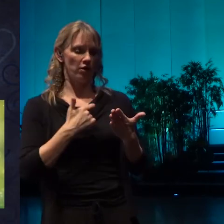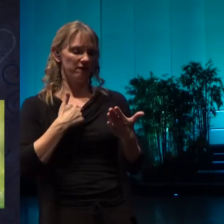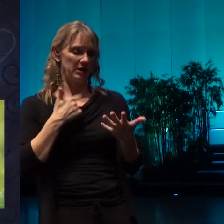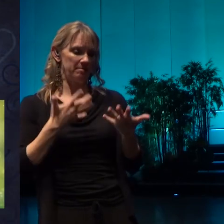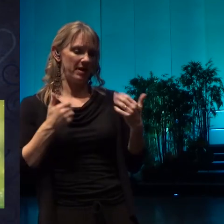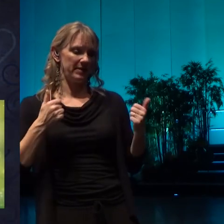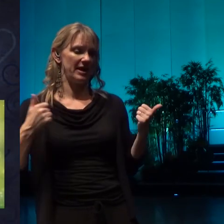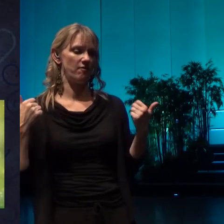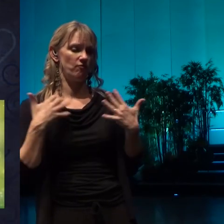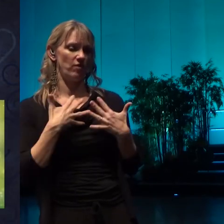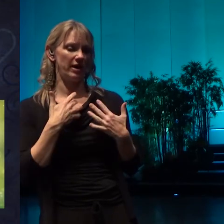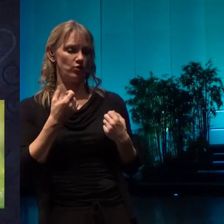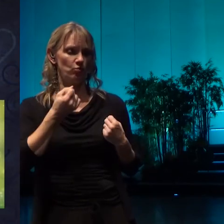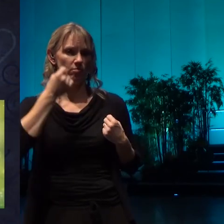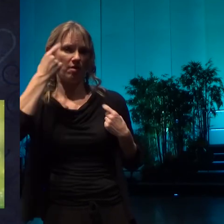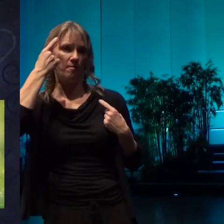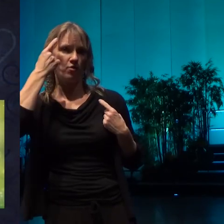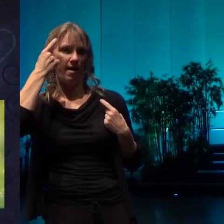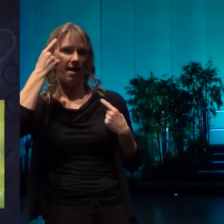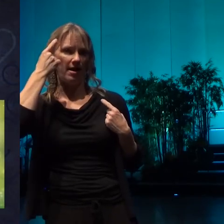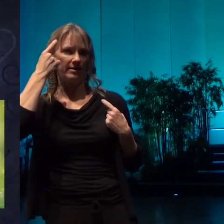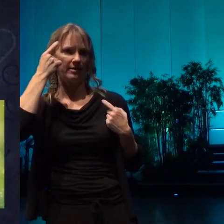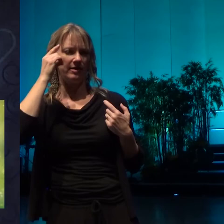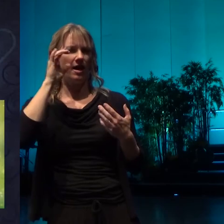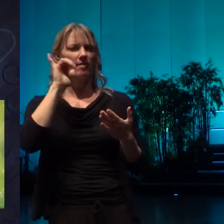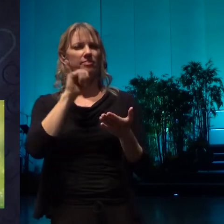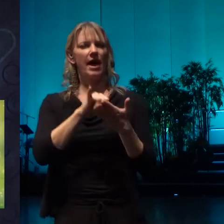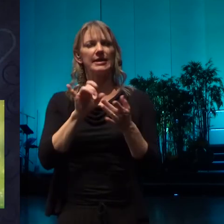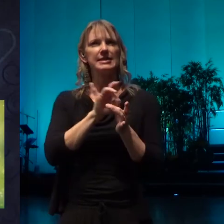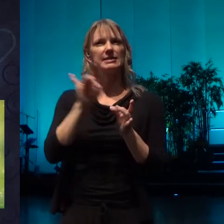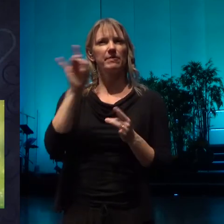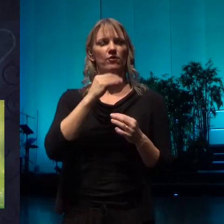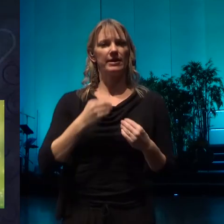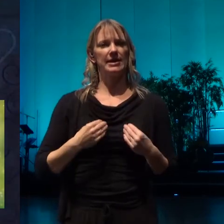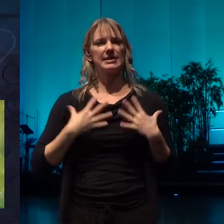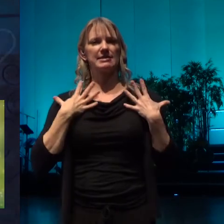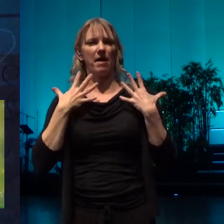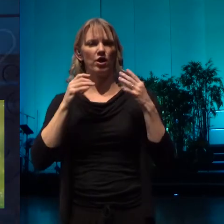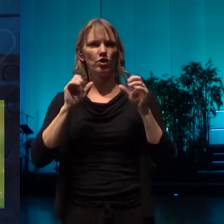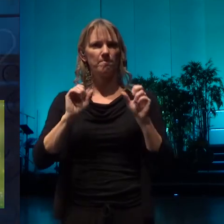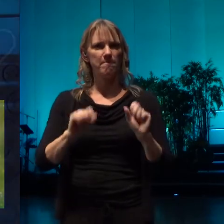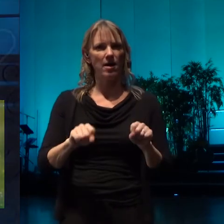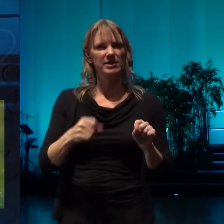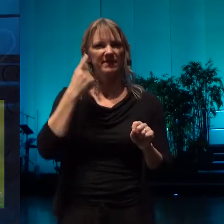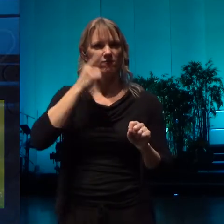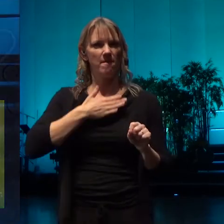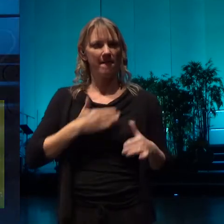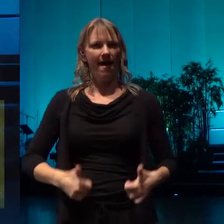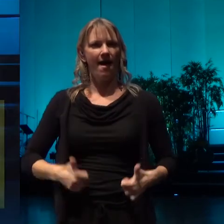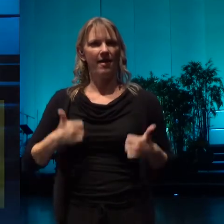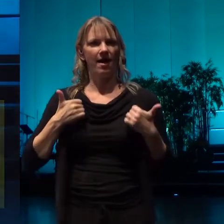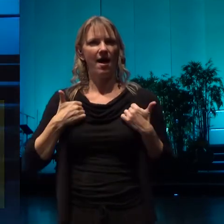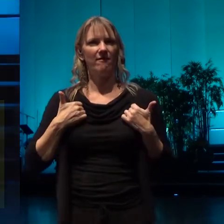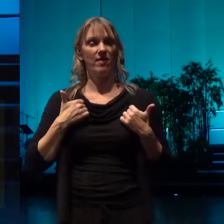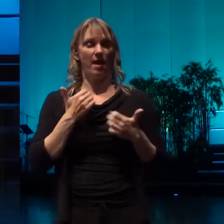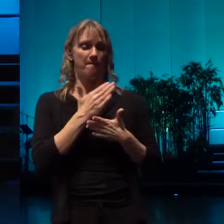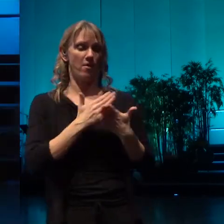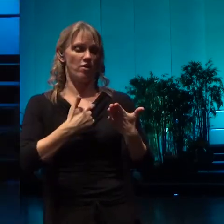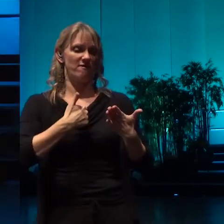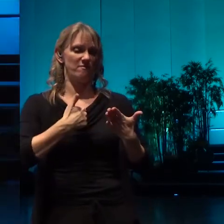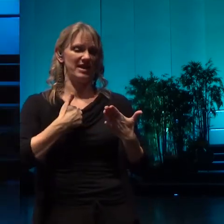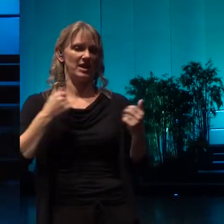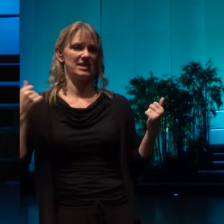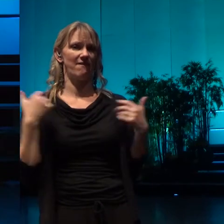afraid to comprehend? What is that Spirit-inspired possibility for my life that a part of me